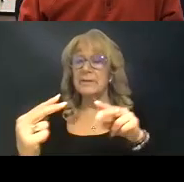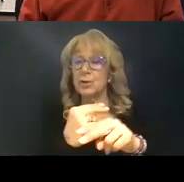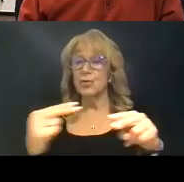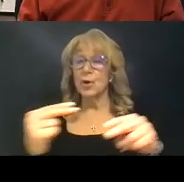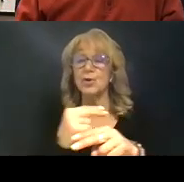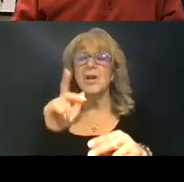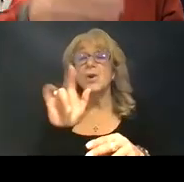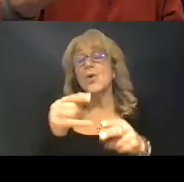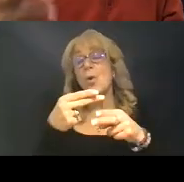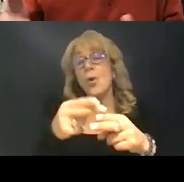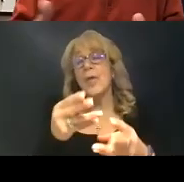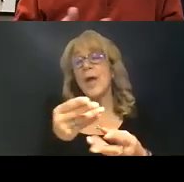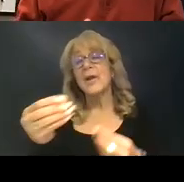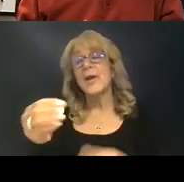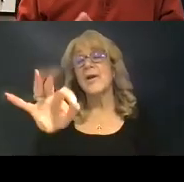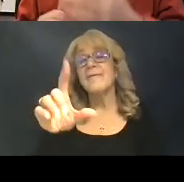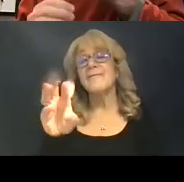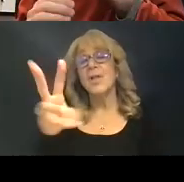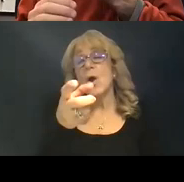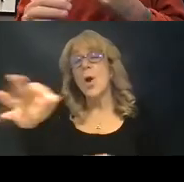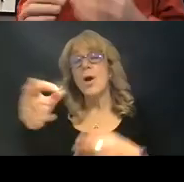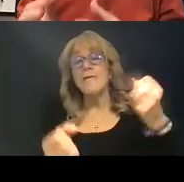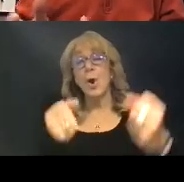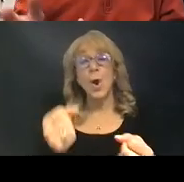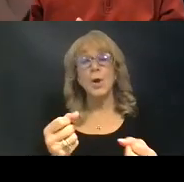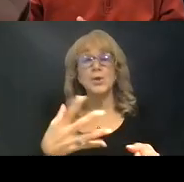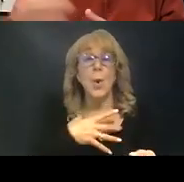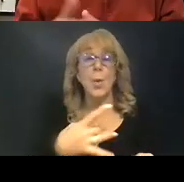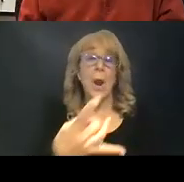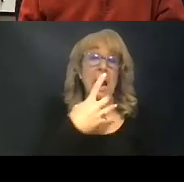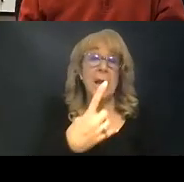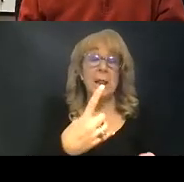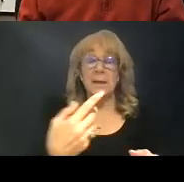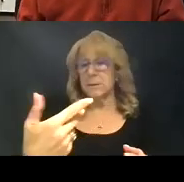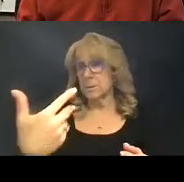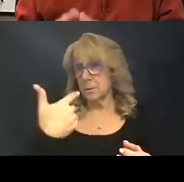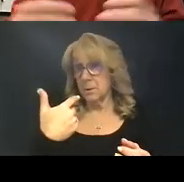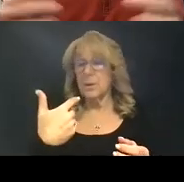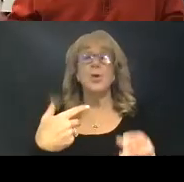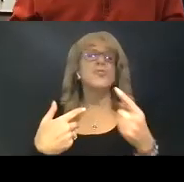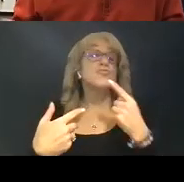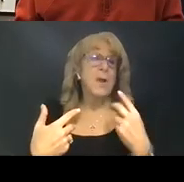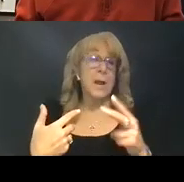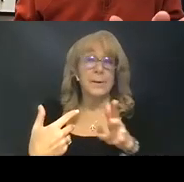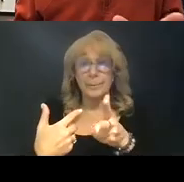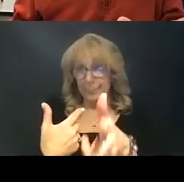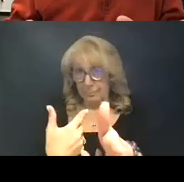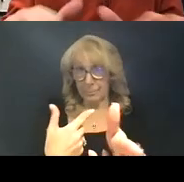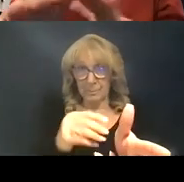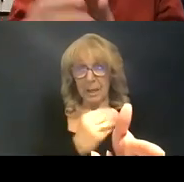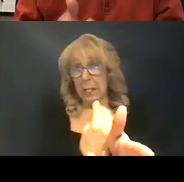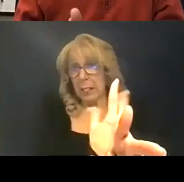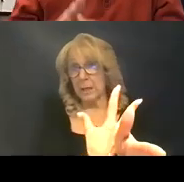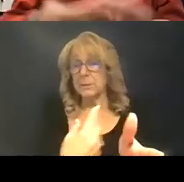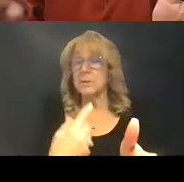of cars. You see the white lights coming towards you. You see the red lights going away from you. And it looks like a flow